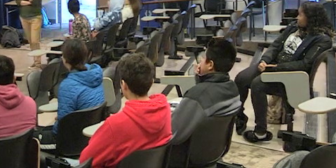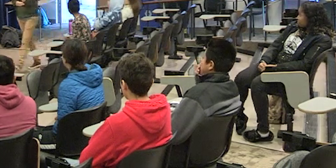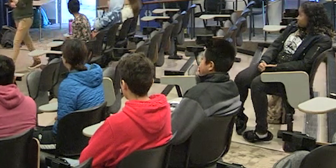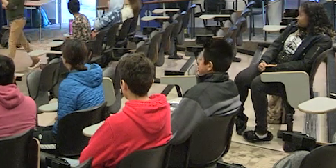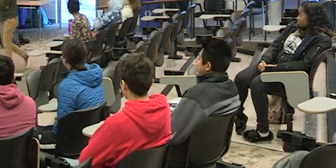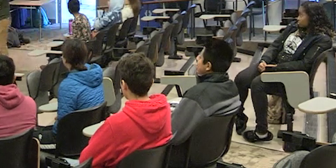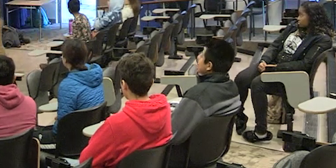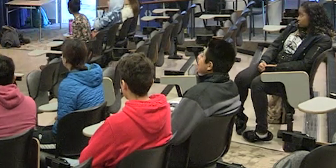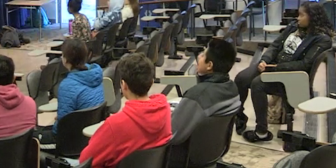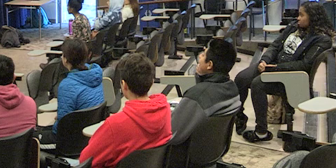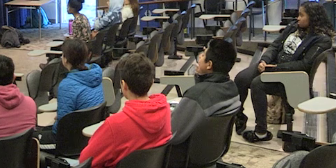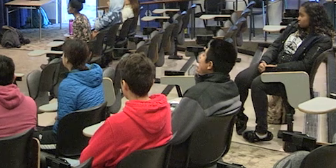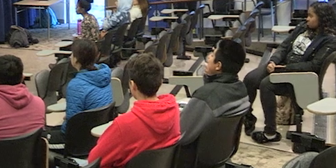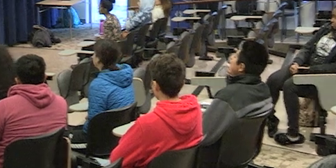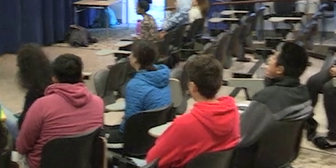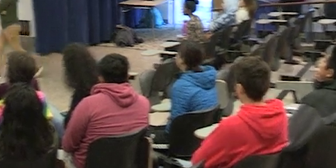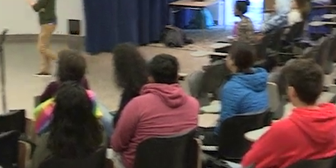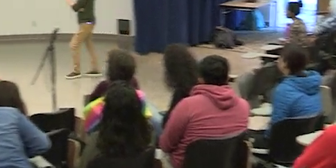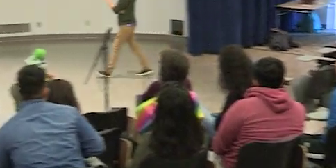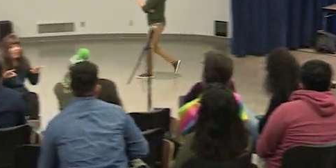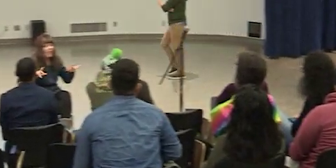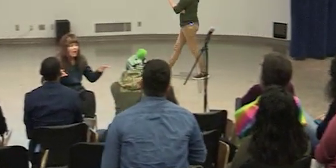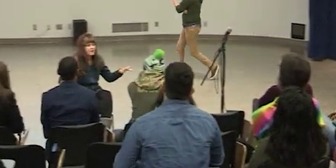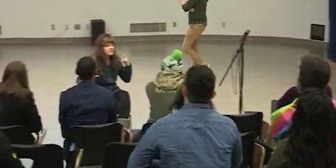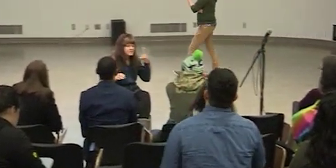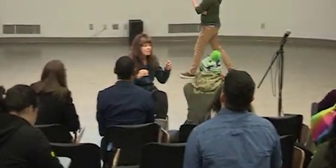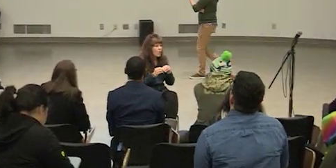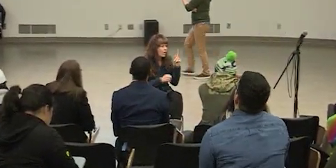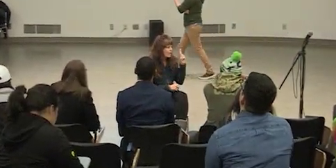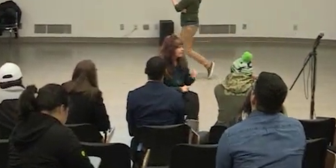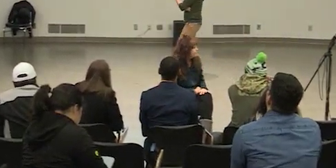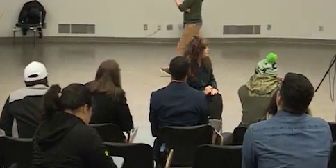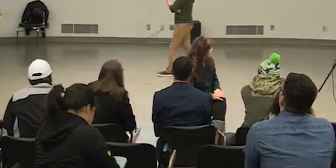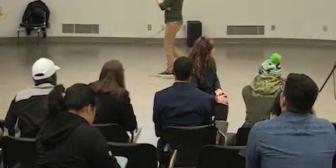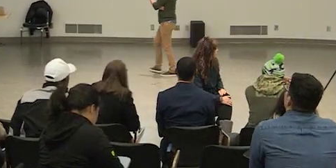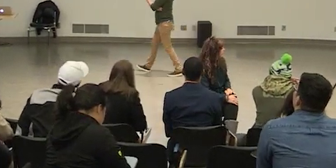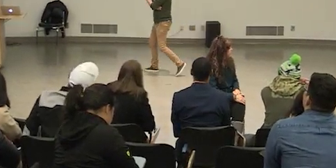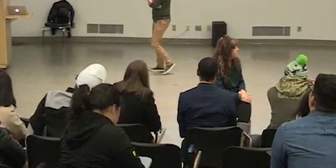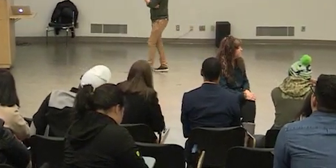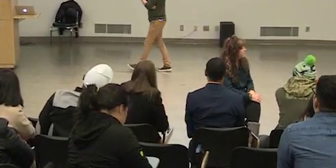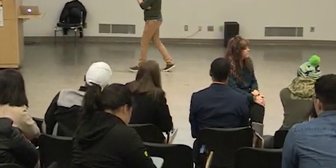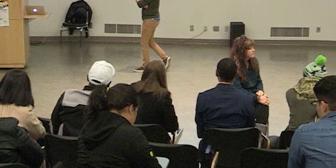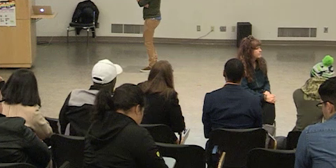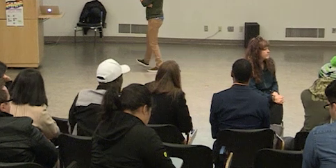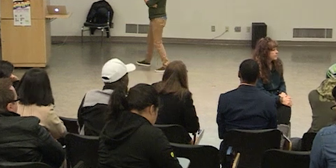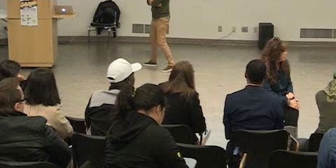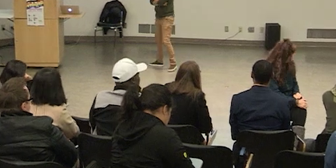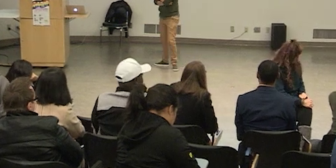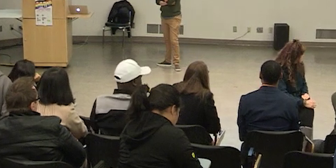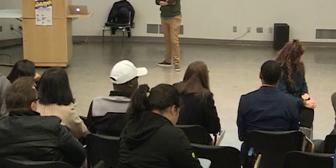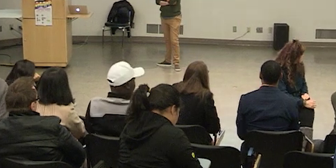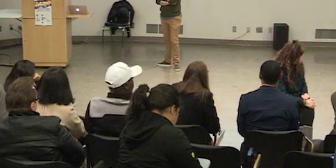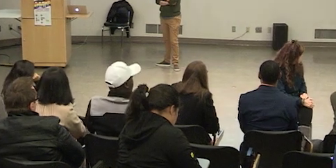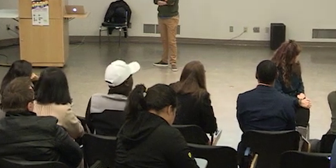So fear coming out more on this slide. So a couple slides to give some frameworks for us to think